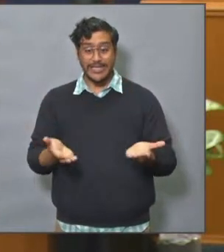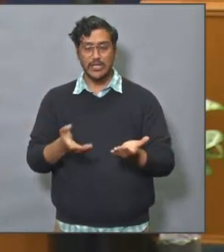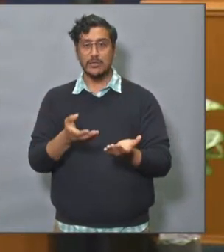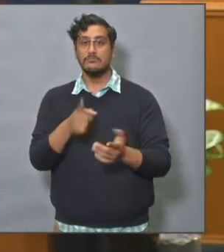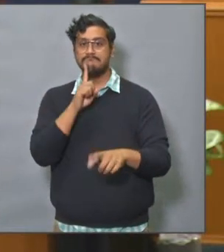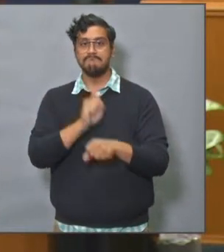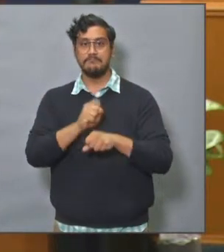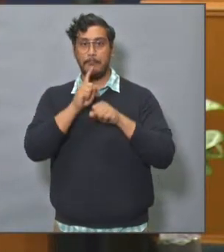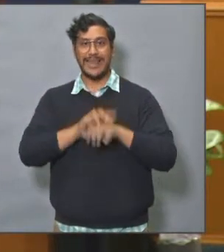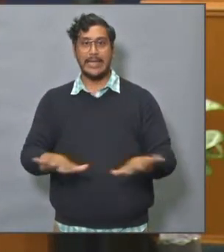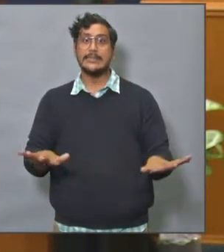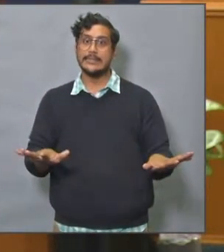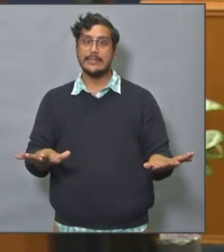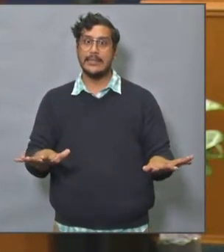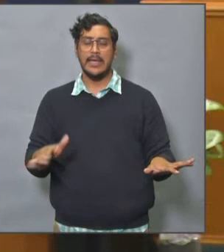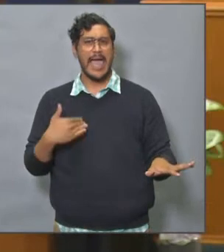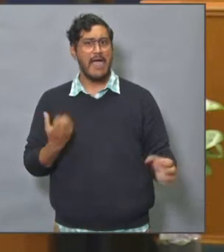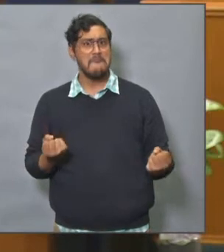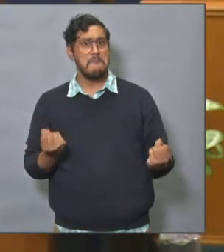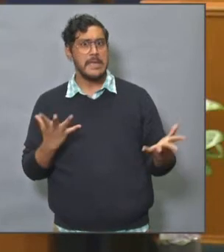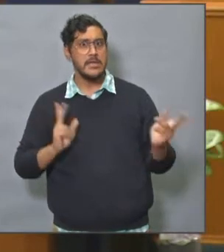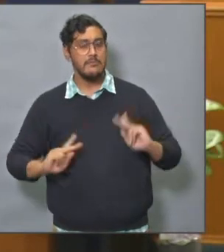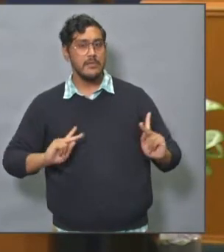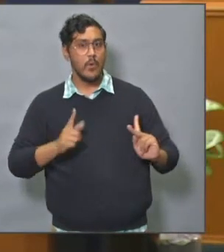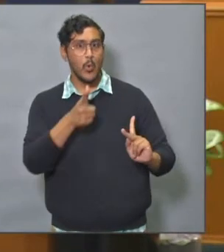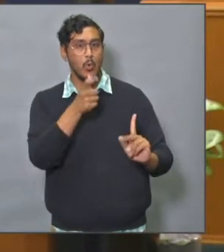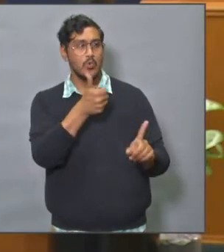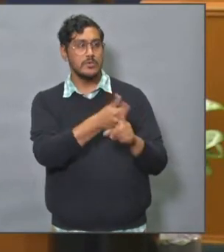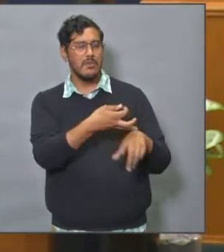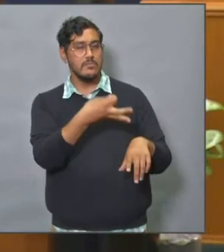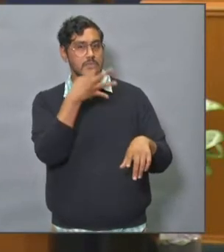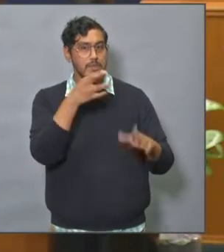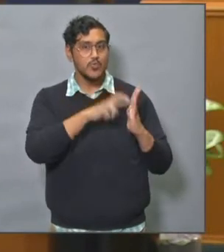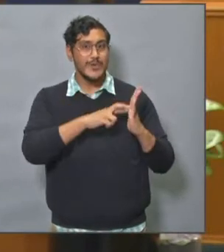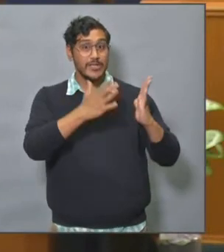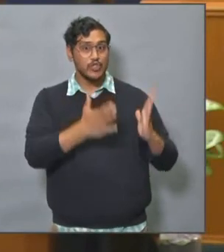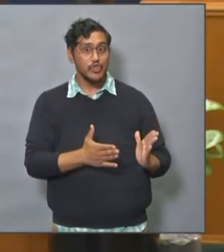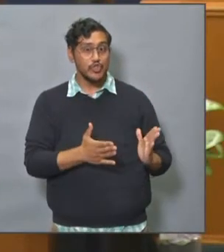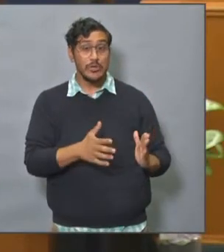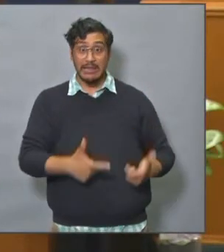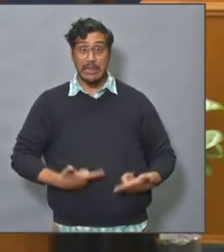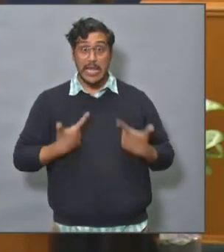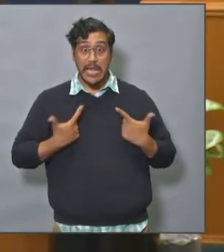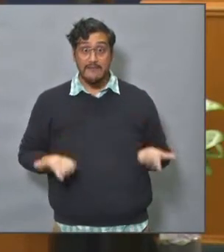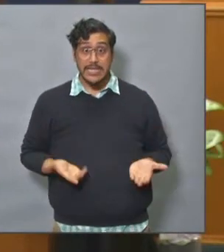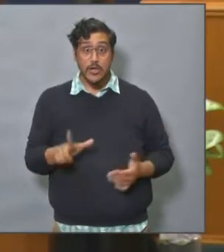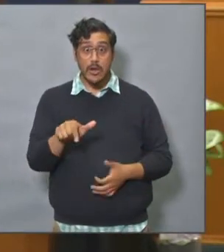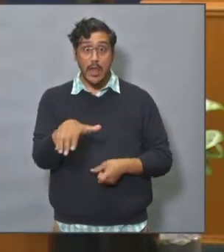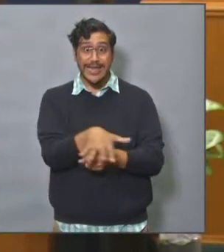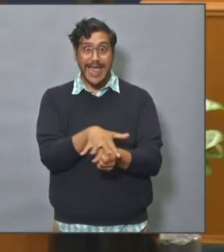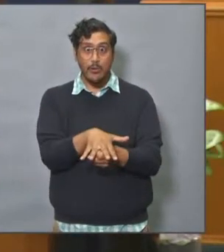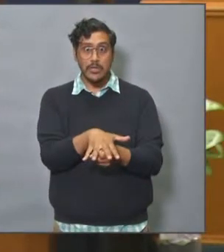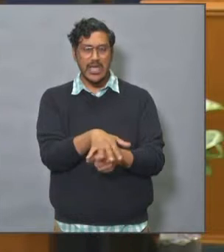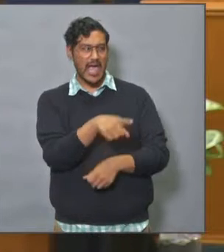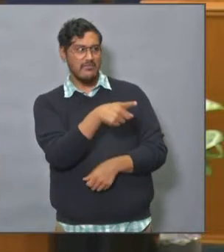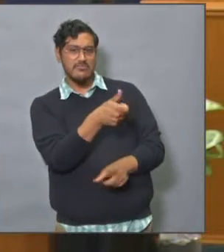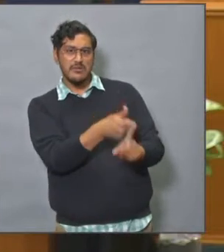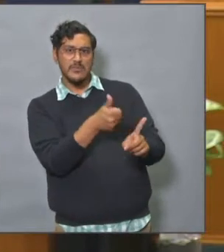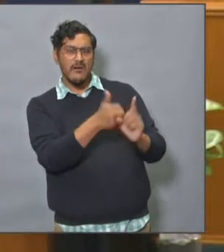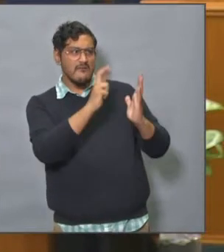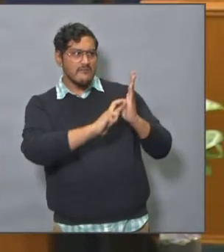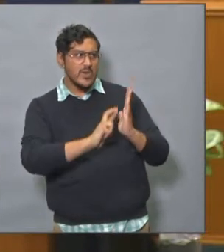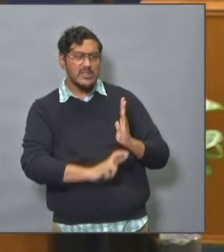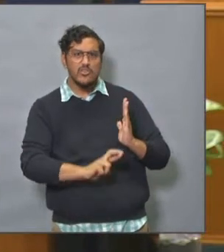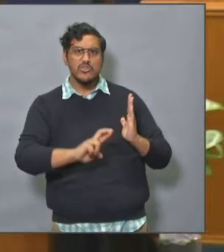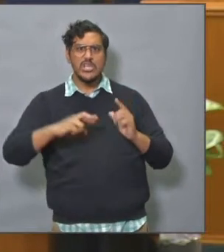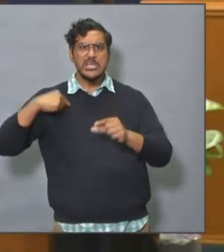have a lot of researchers right here in LA County that are looking at sort of the sequencing of the genes to try to